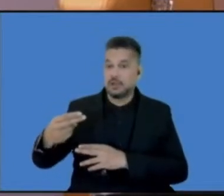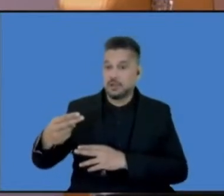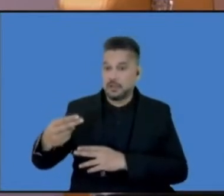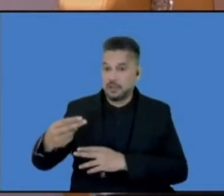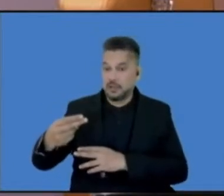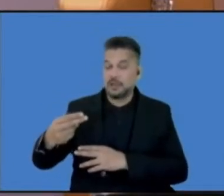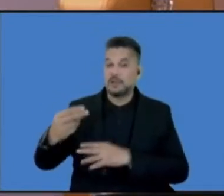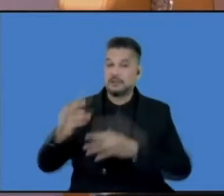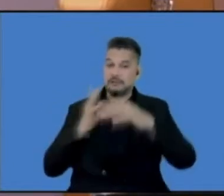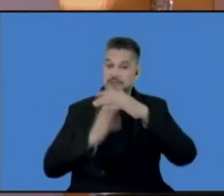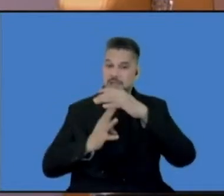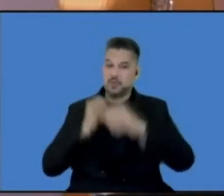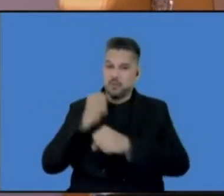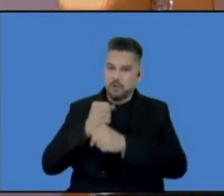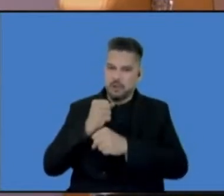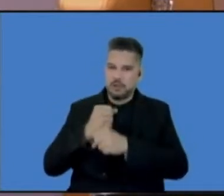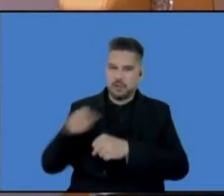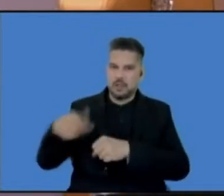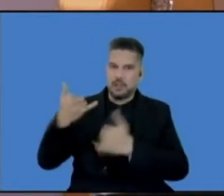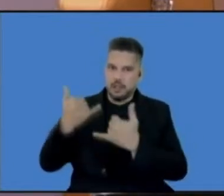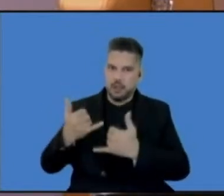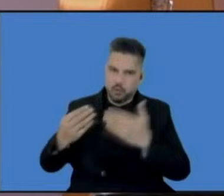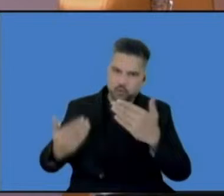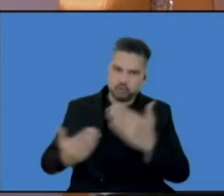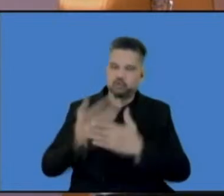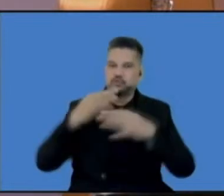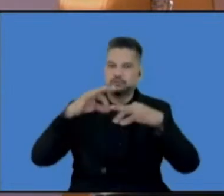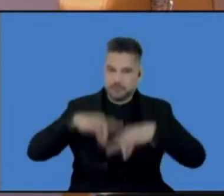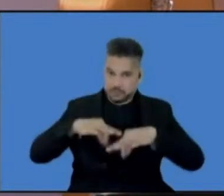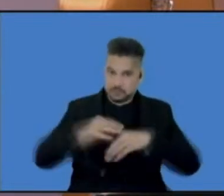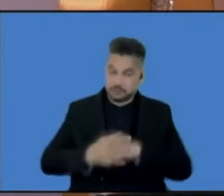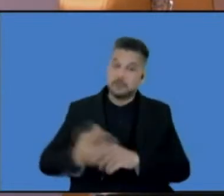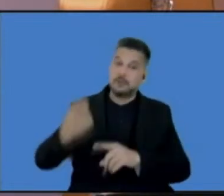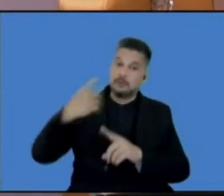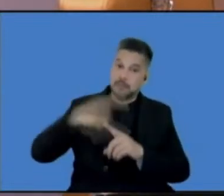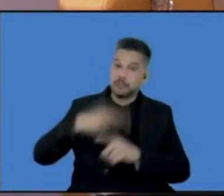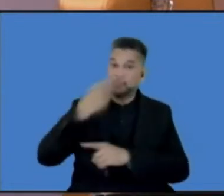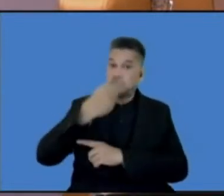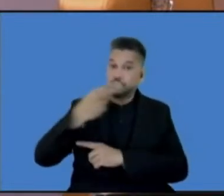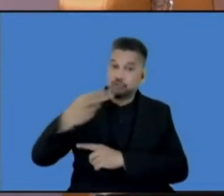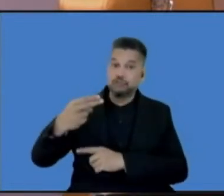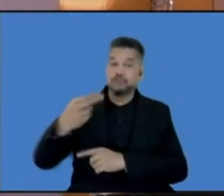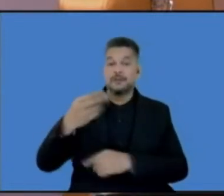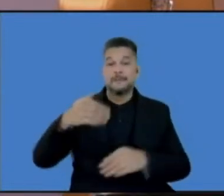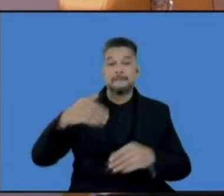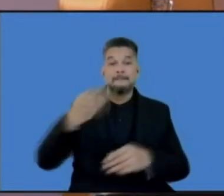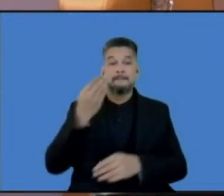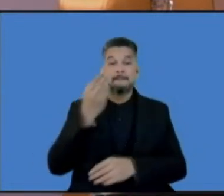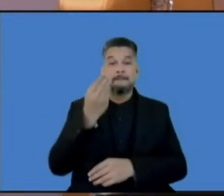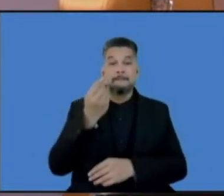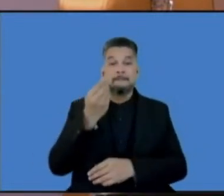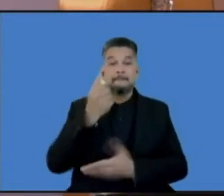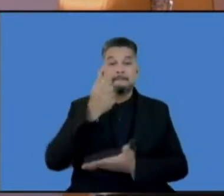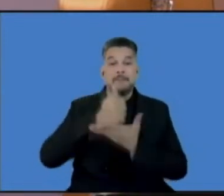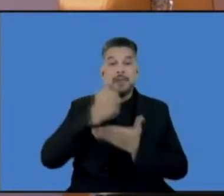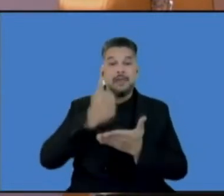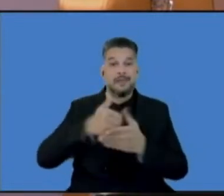migrant workers, and even from Bank of Indonesia. So we're trying to integrate that to have a